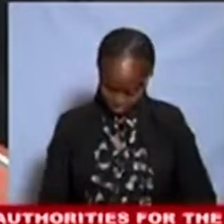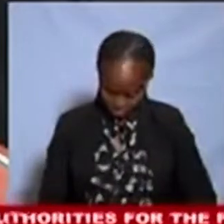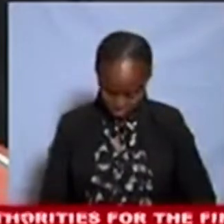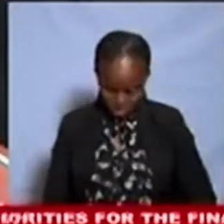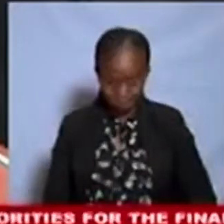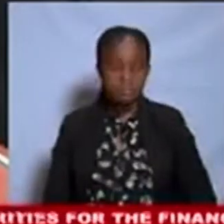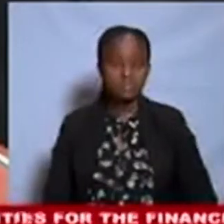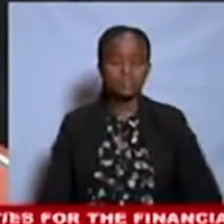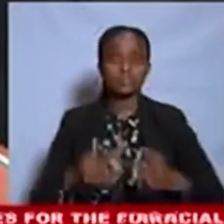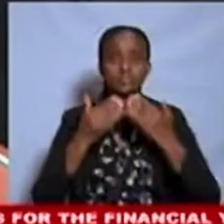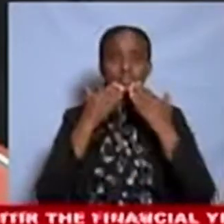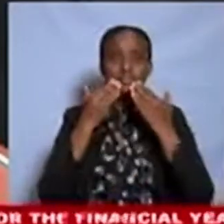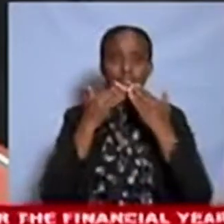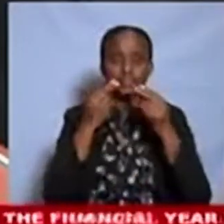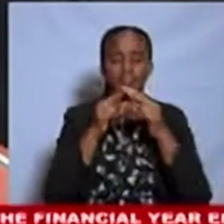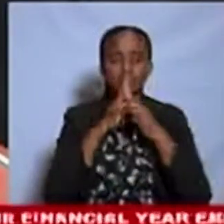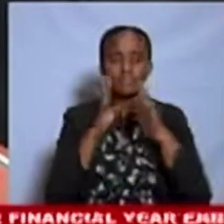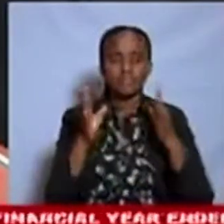Thank you very much.